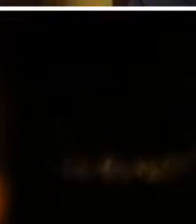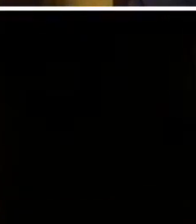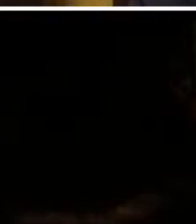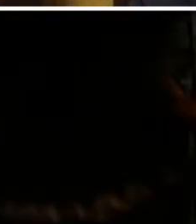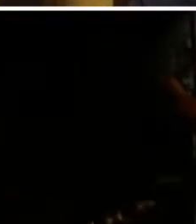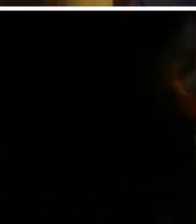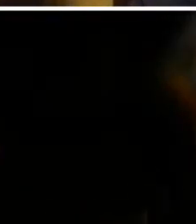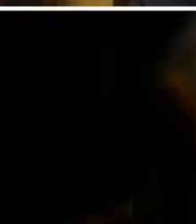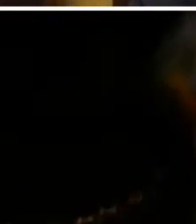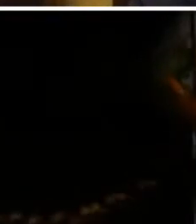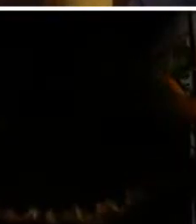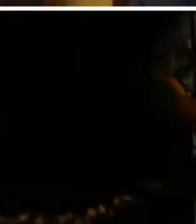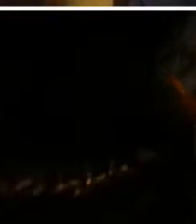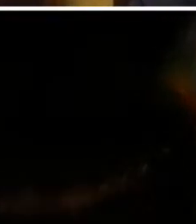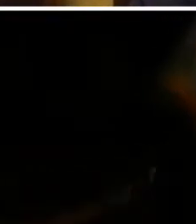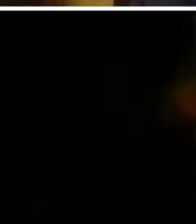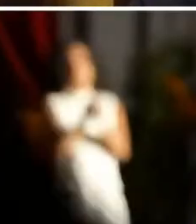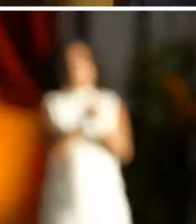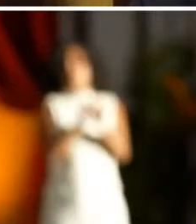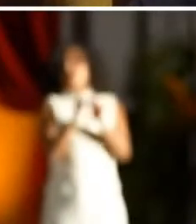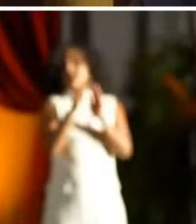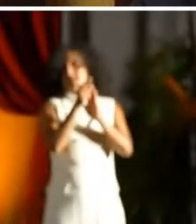There are so many women,